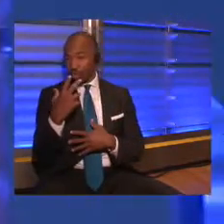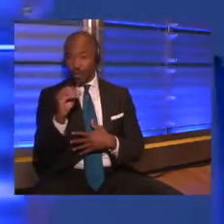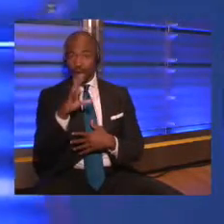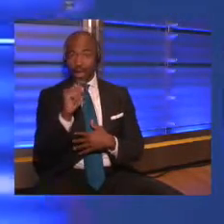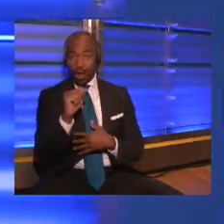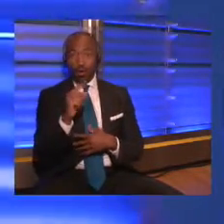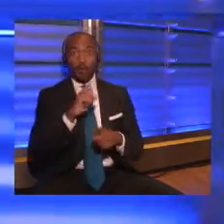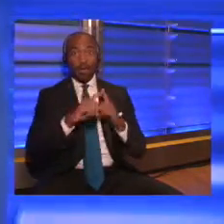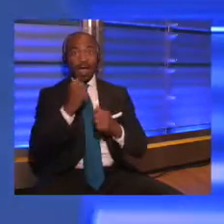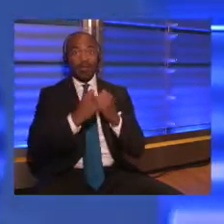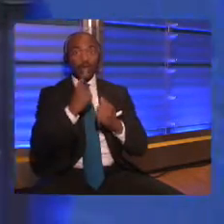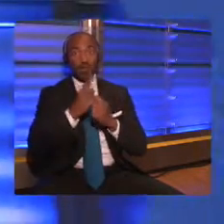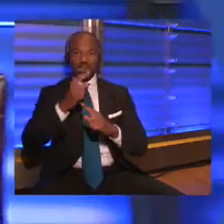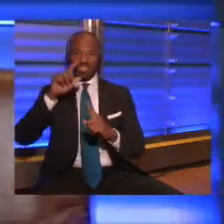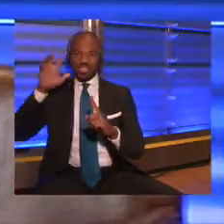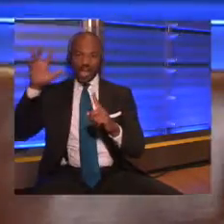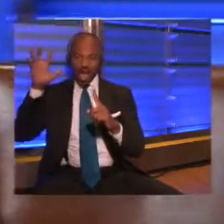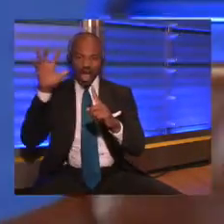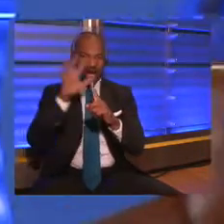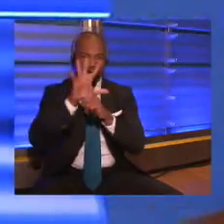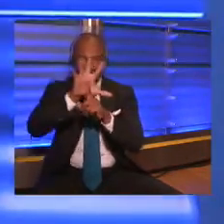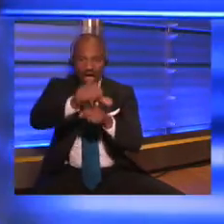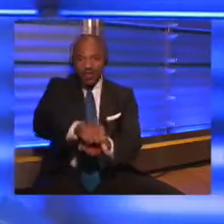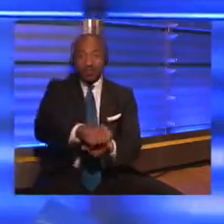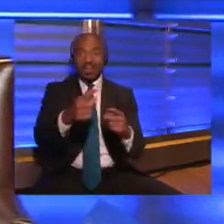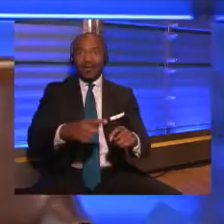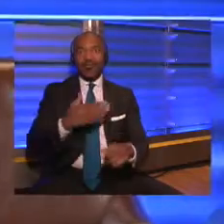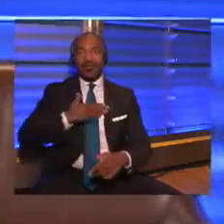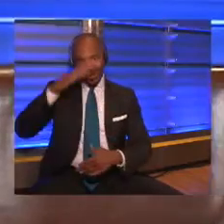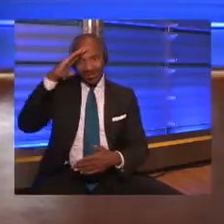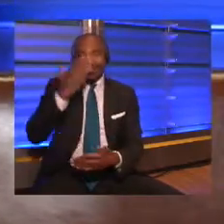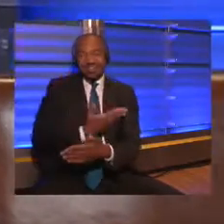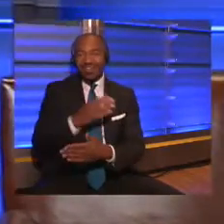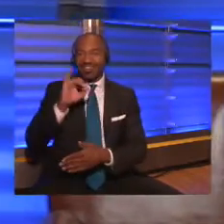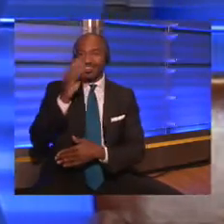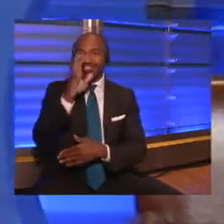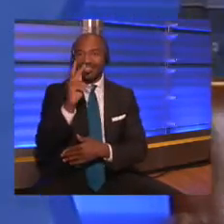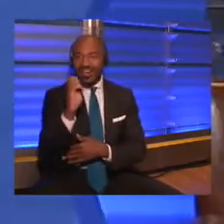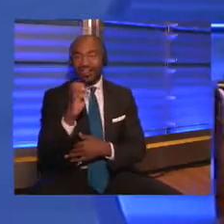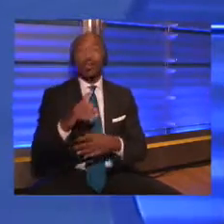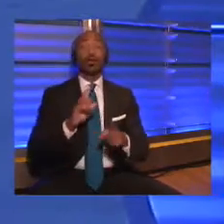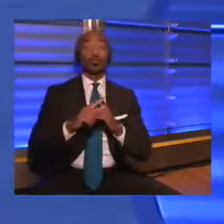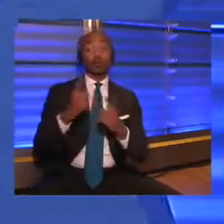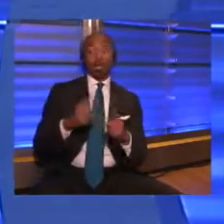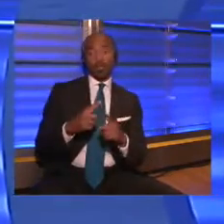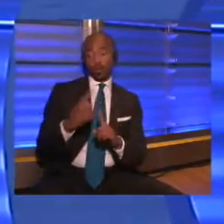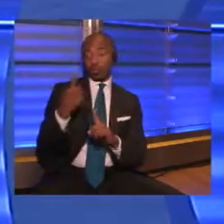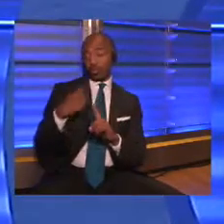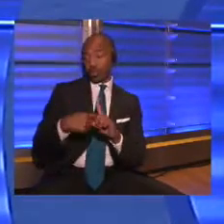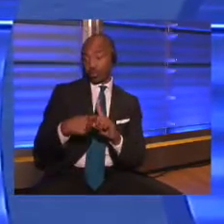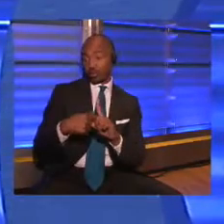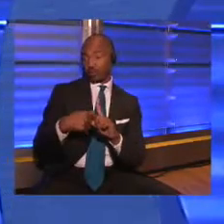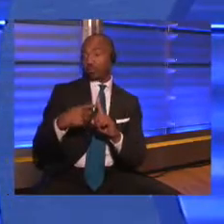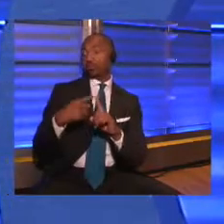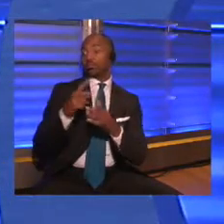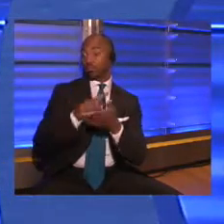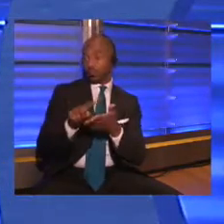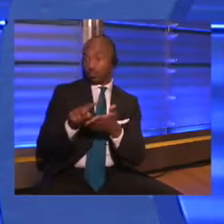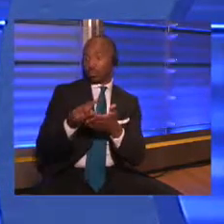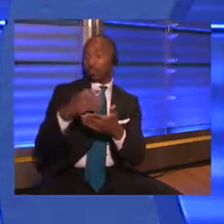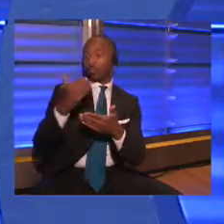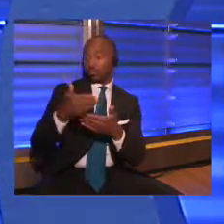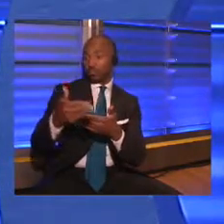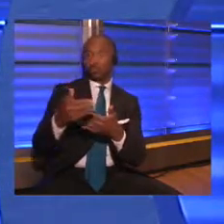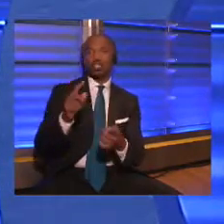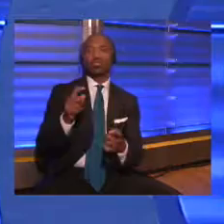they all ran out and they tackled him. But as I watched Jake over the coming weeks, months, he had changed because he realized